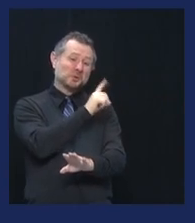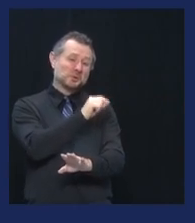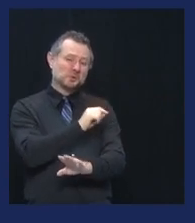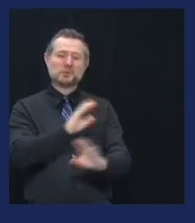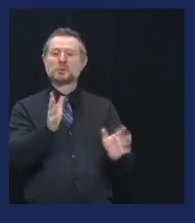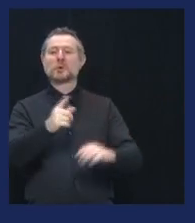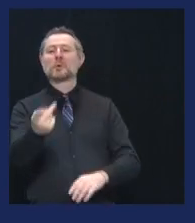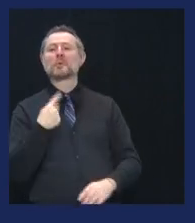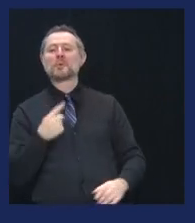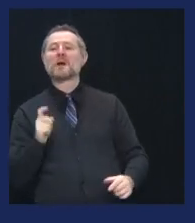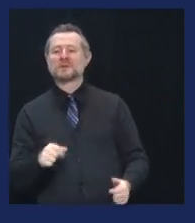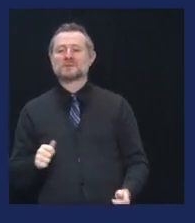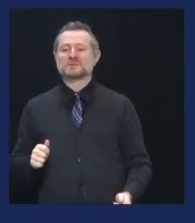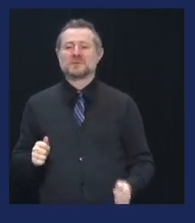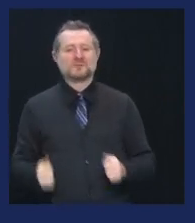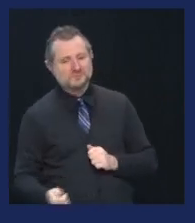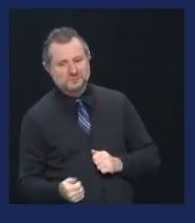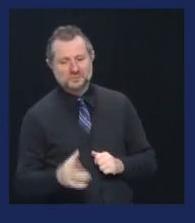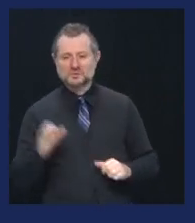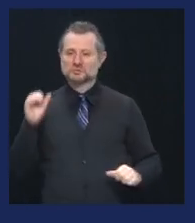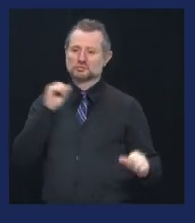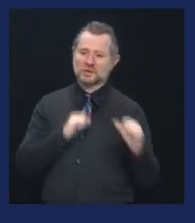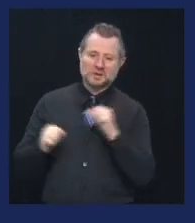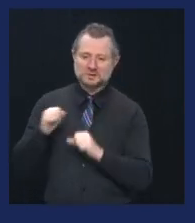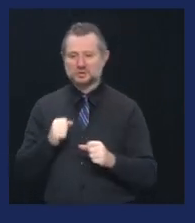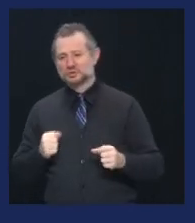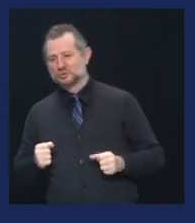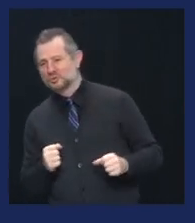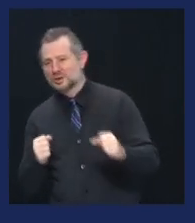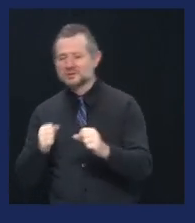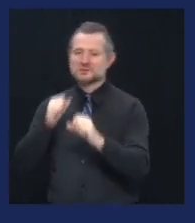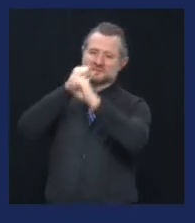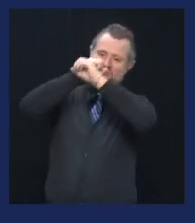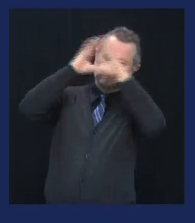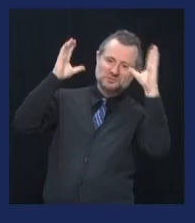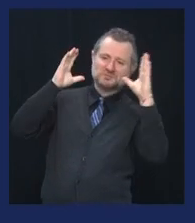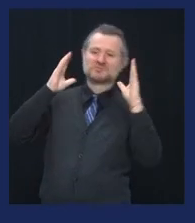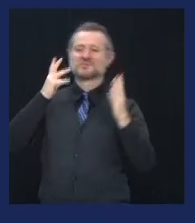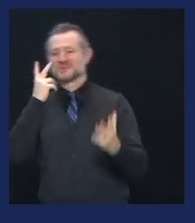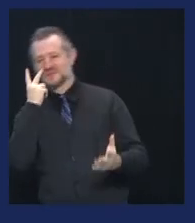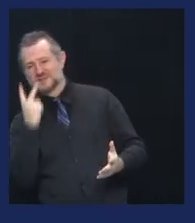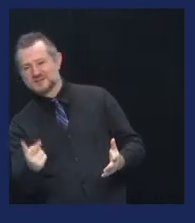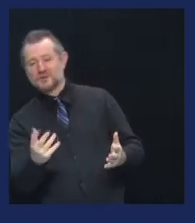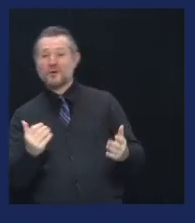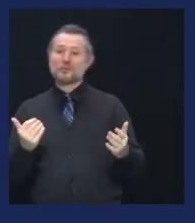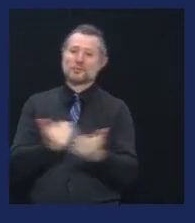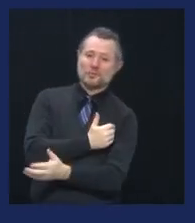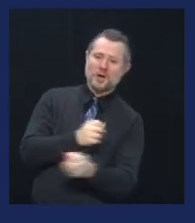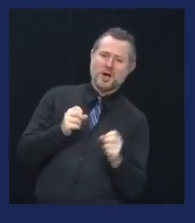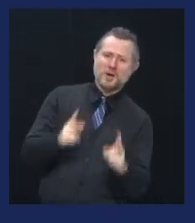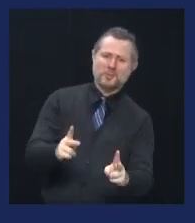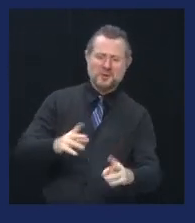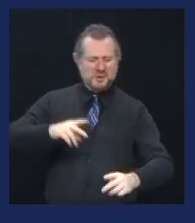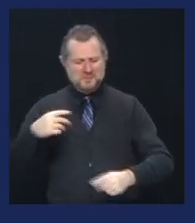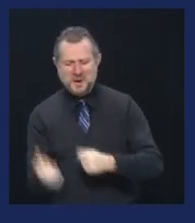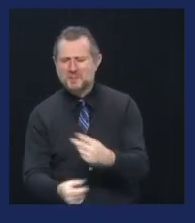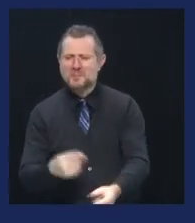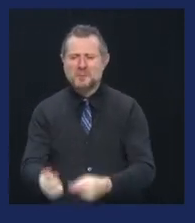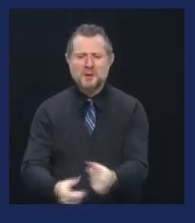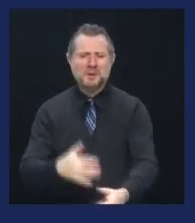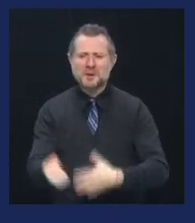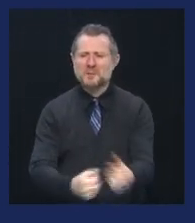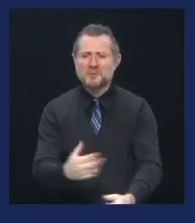be strategic and visionary and move quickly when we see the opportunity. The reality is not all